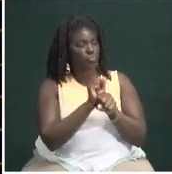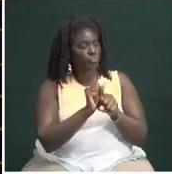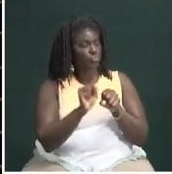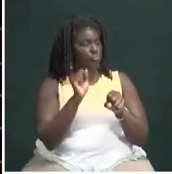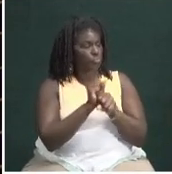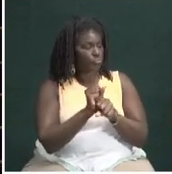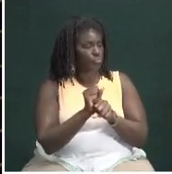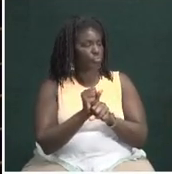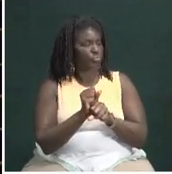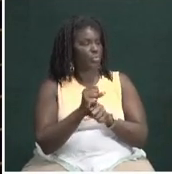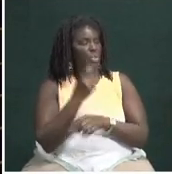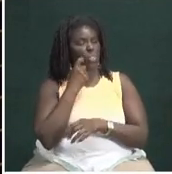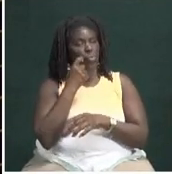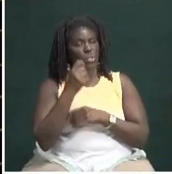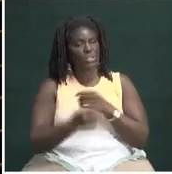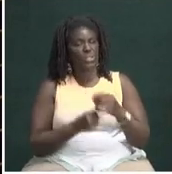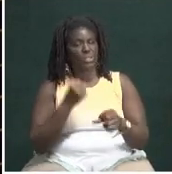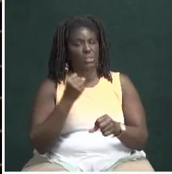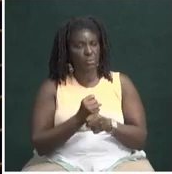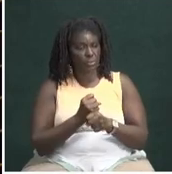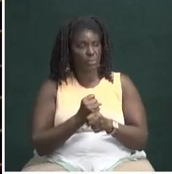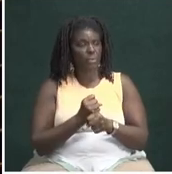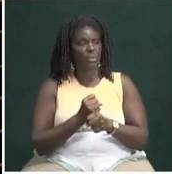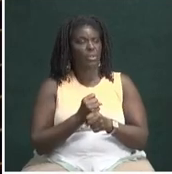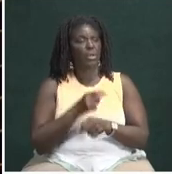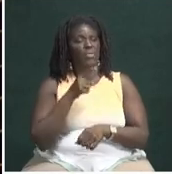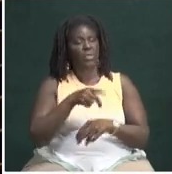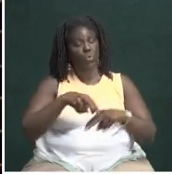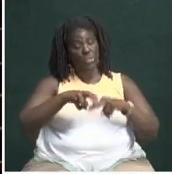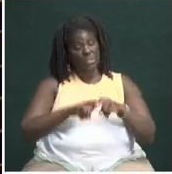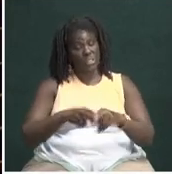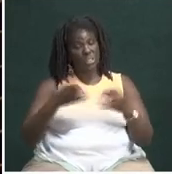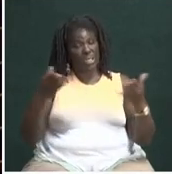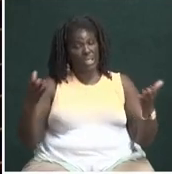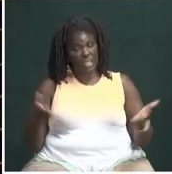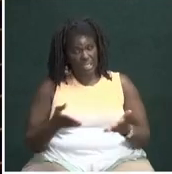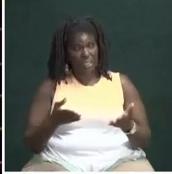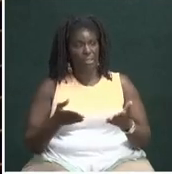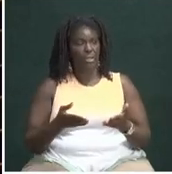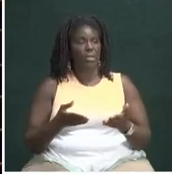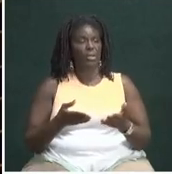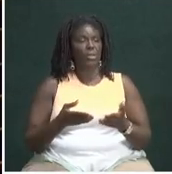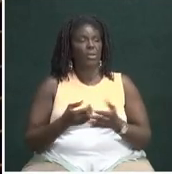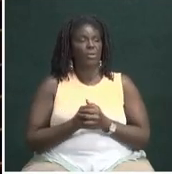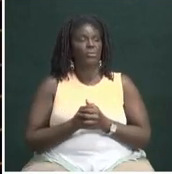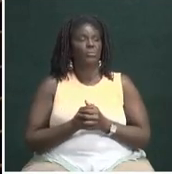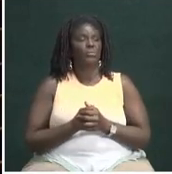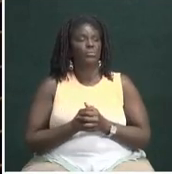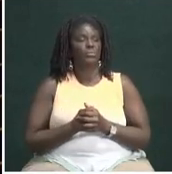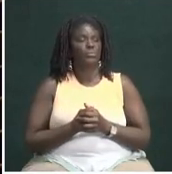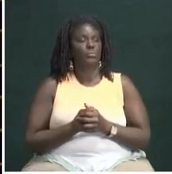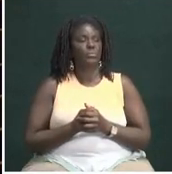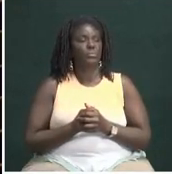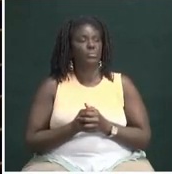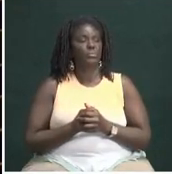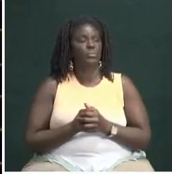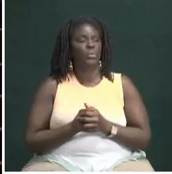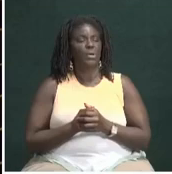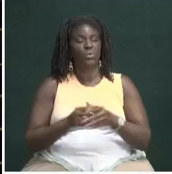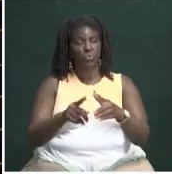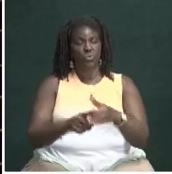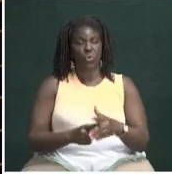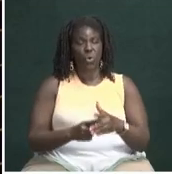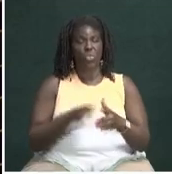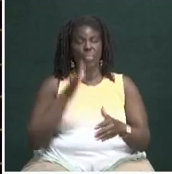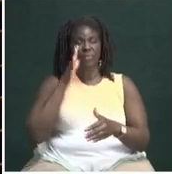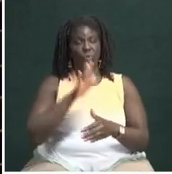in these last years to be sitting here to commence to the next chapter of your